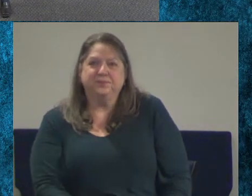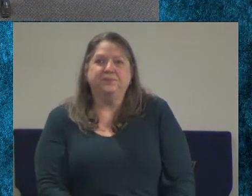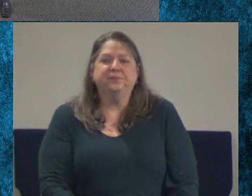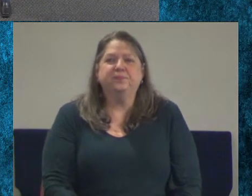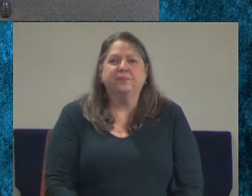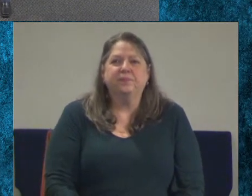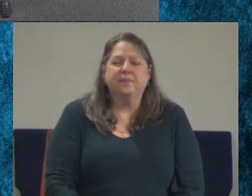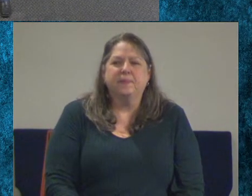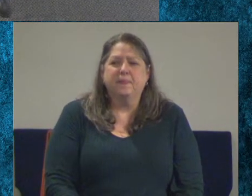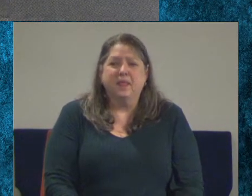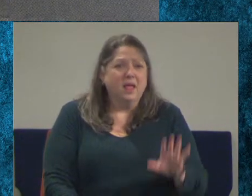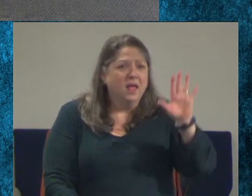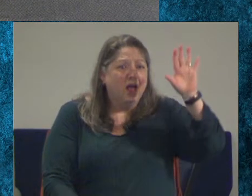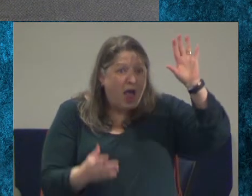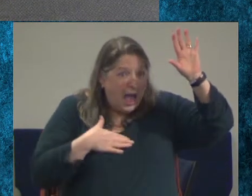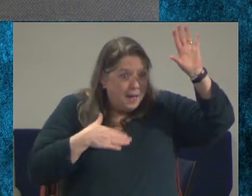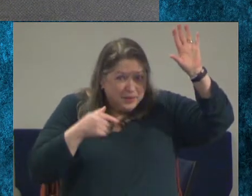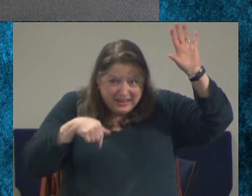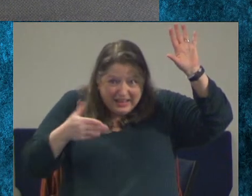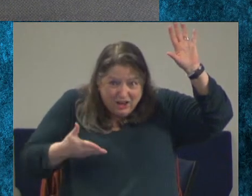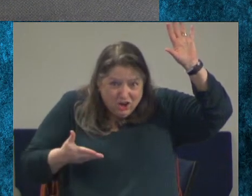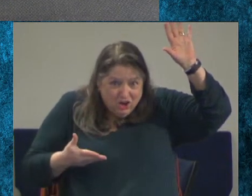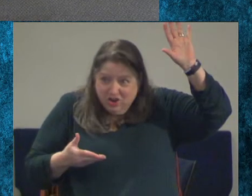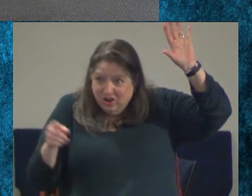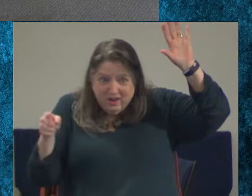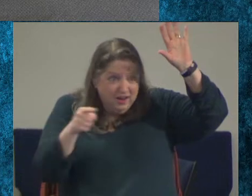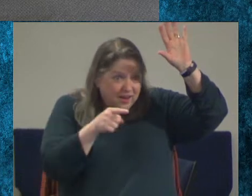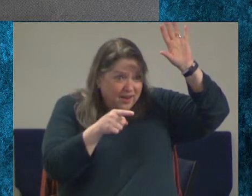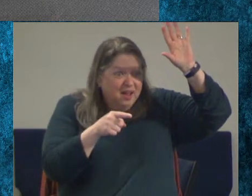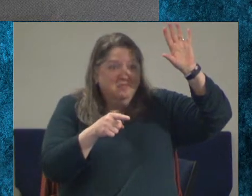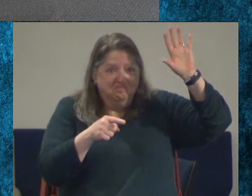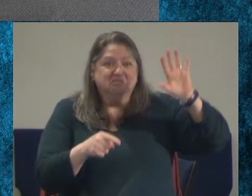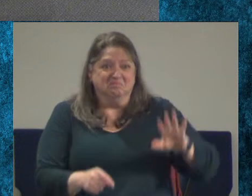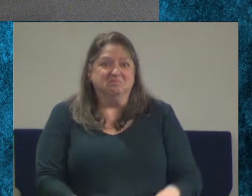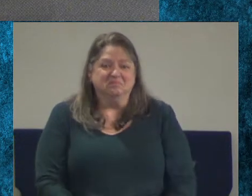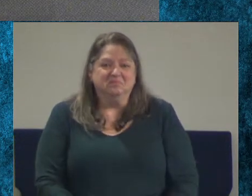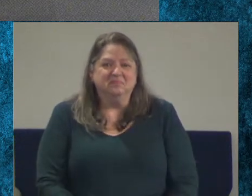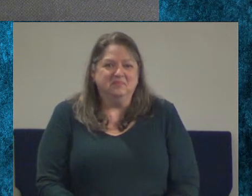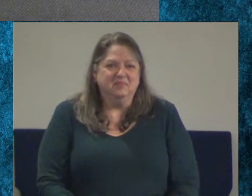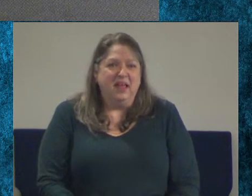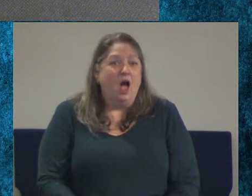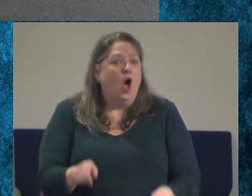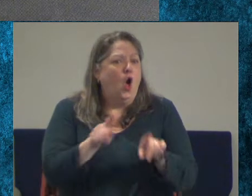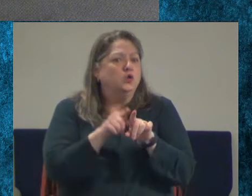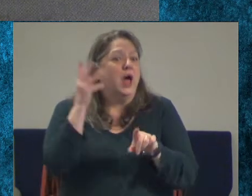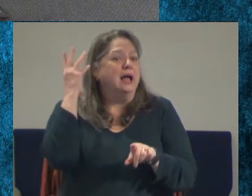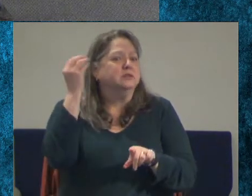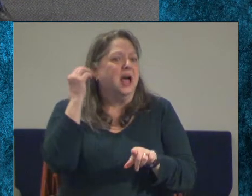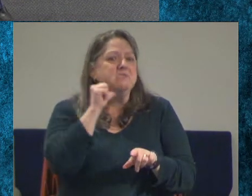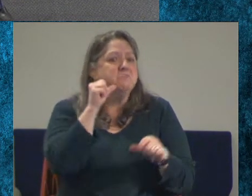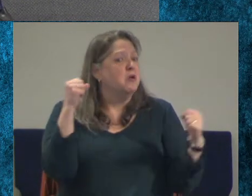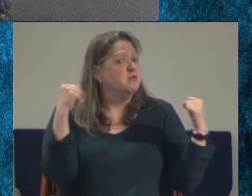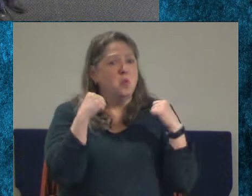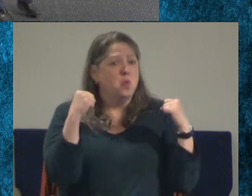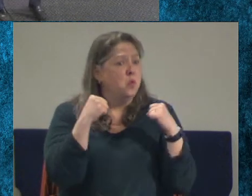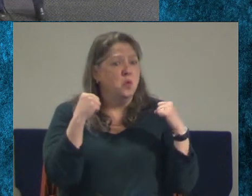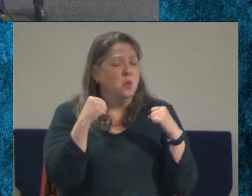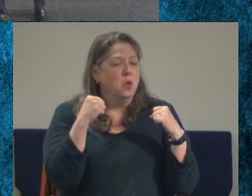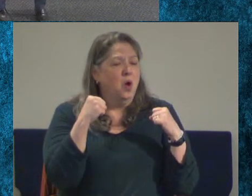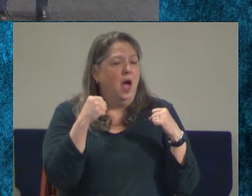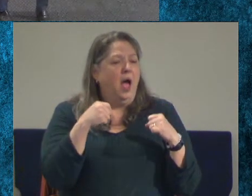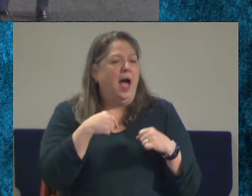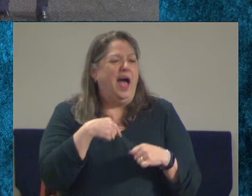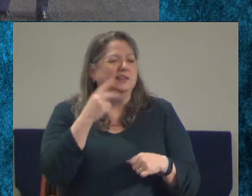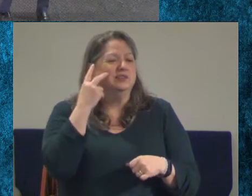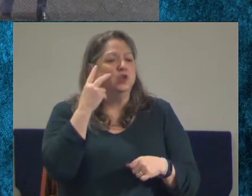how many of you are happy to be here? Amen, amen. Thank God it's not all that cold out there. I saw someone jumping in our garbage dump